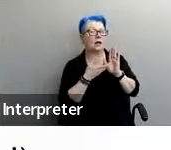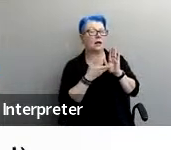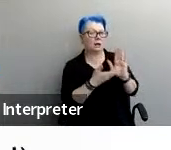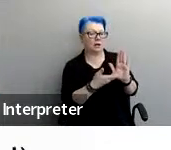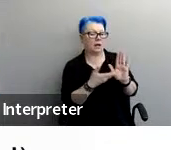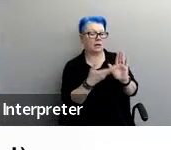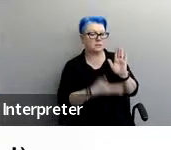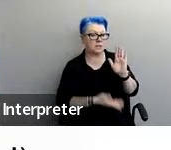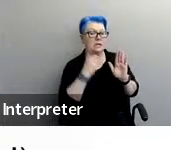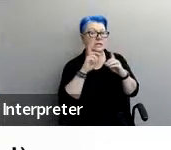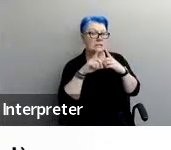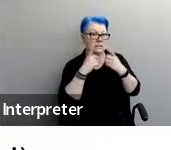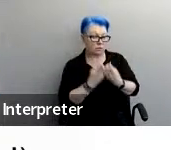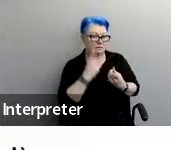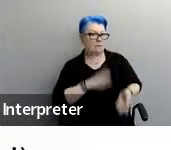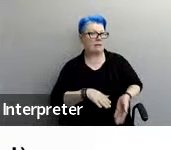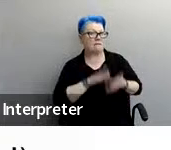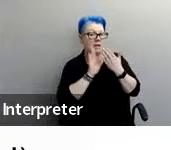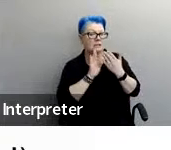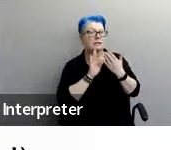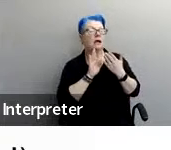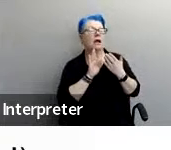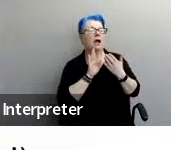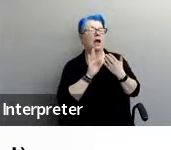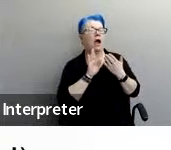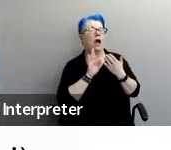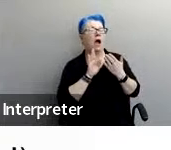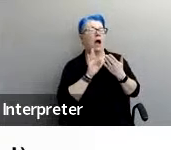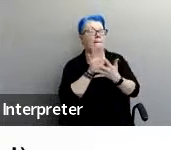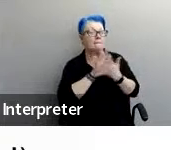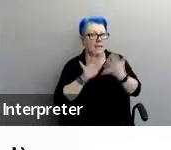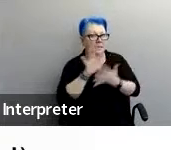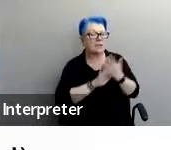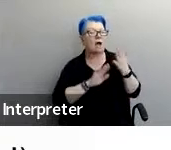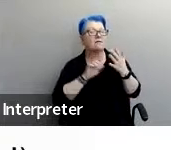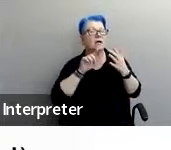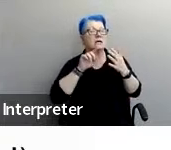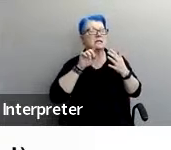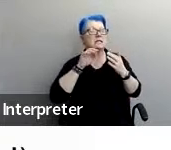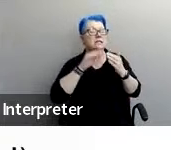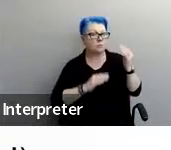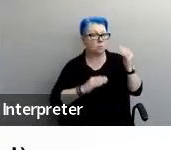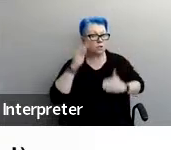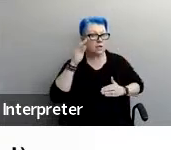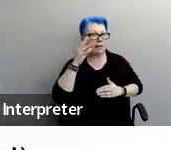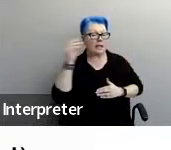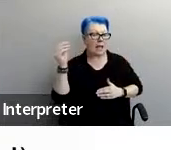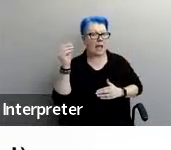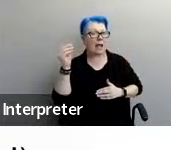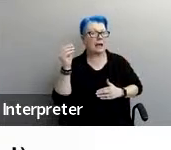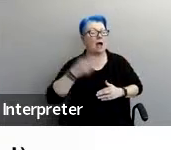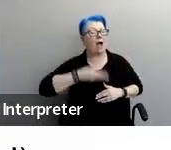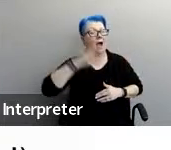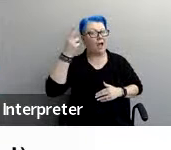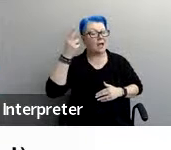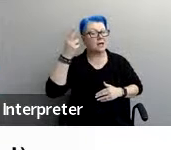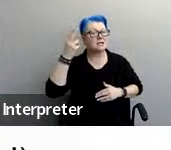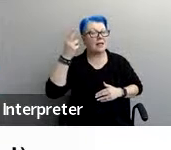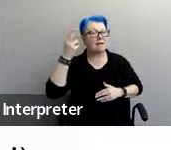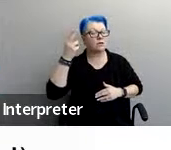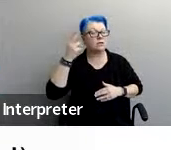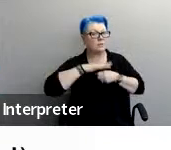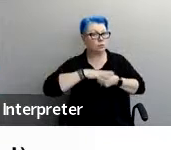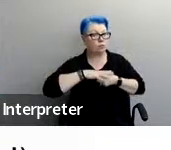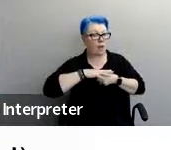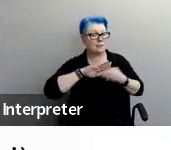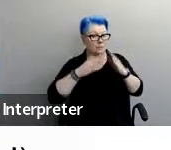that have also been facing a mix of disproportionality, highest levels on the Distressed Communities Index, and